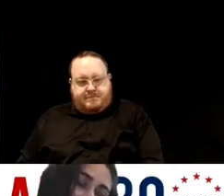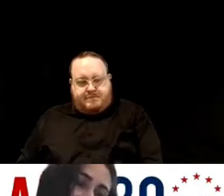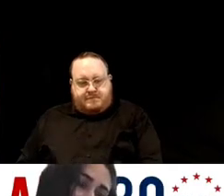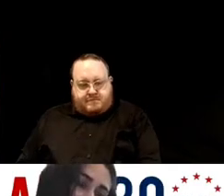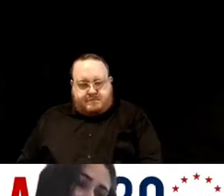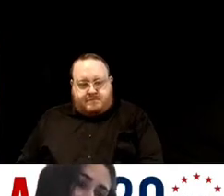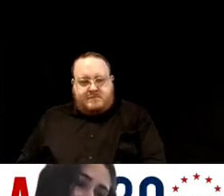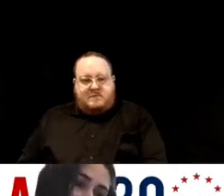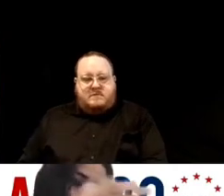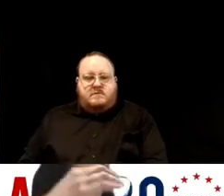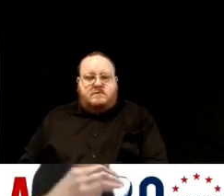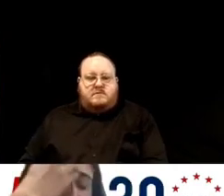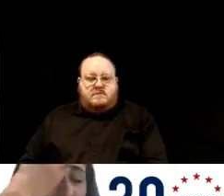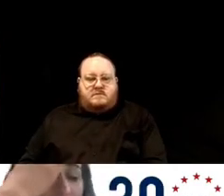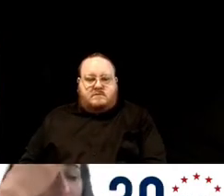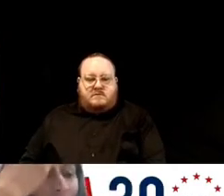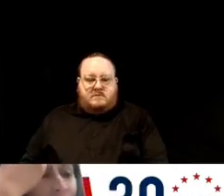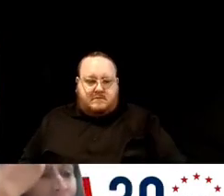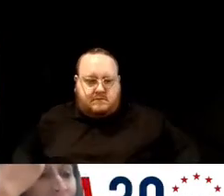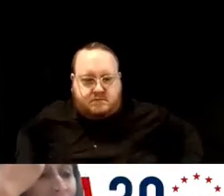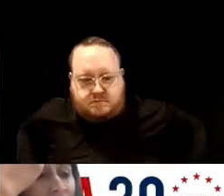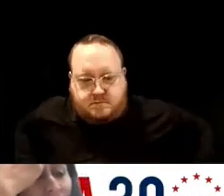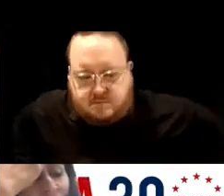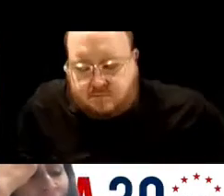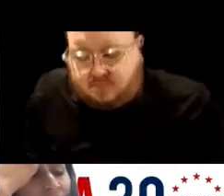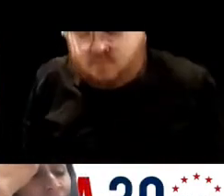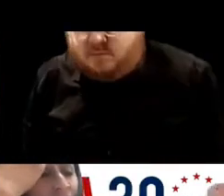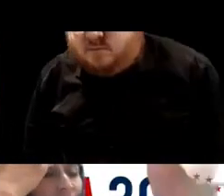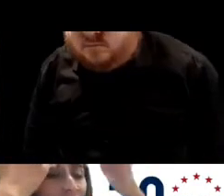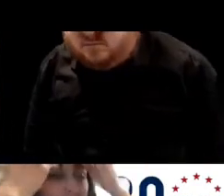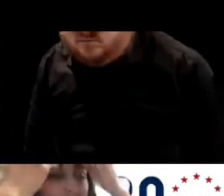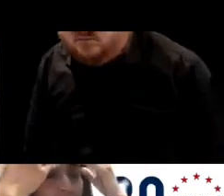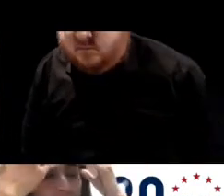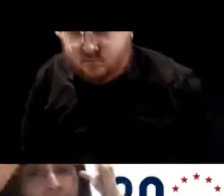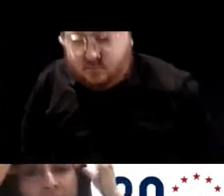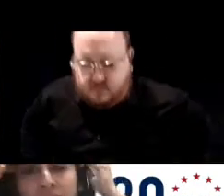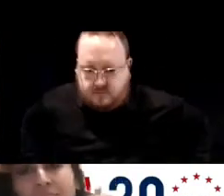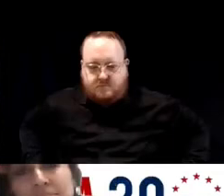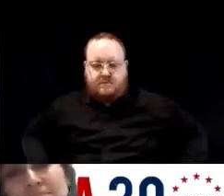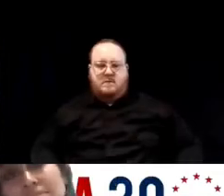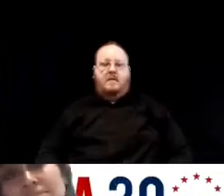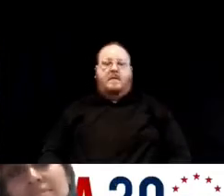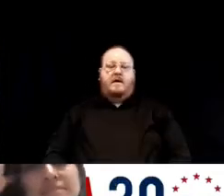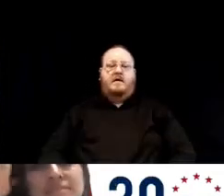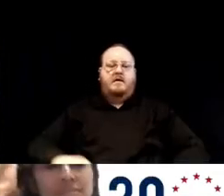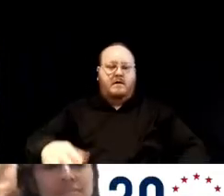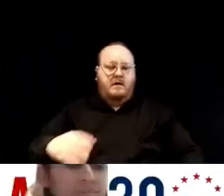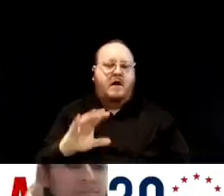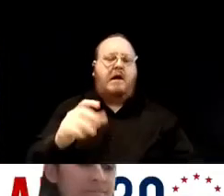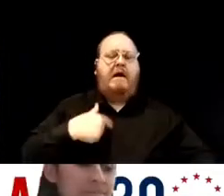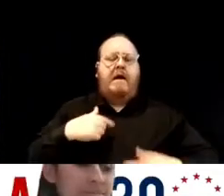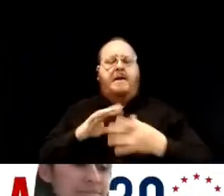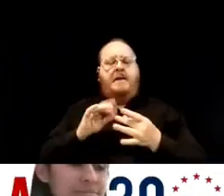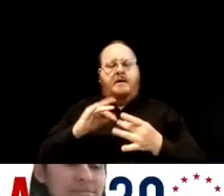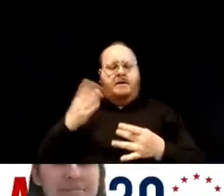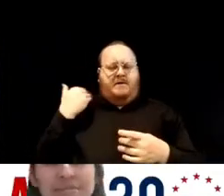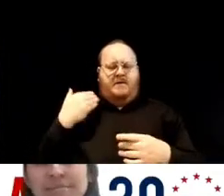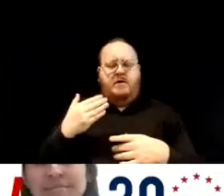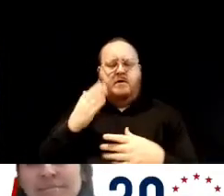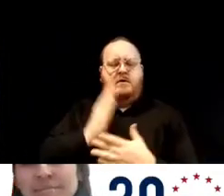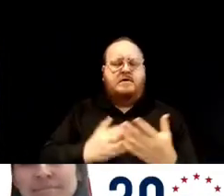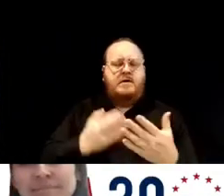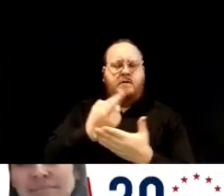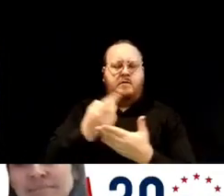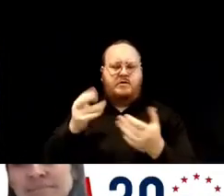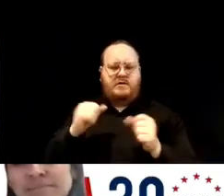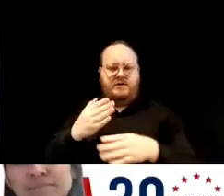resources that I'm going to share with folks that I'll send to Susan to send out, because the plain language guides, I